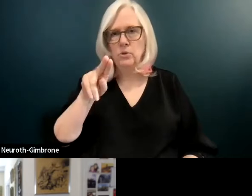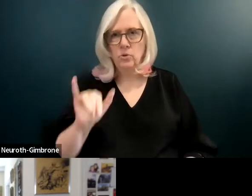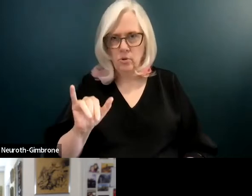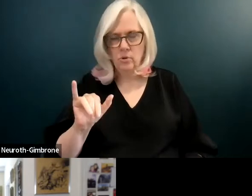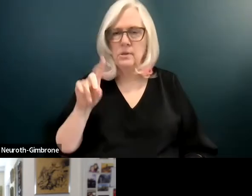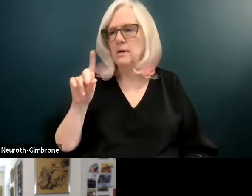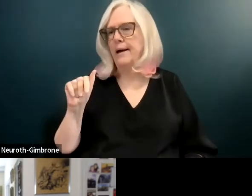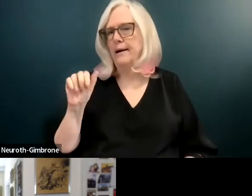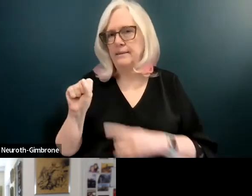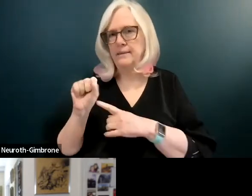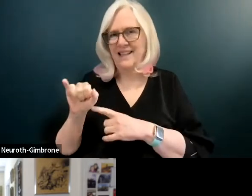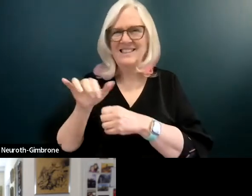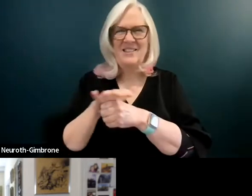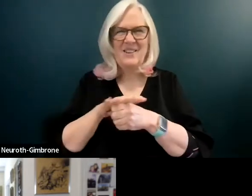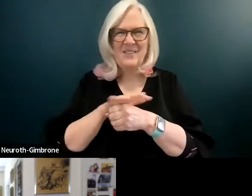York, locally to me.